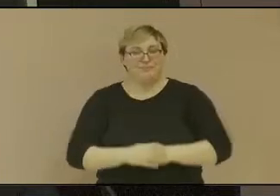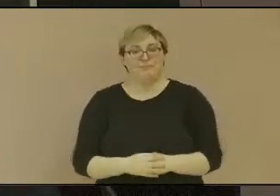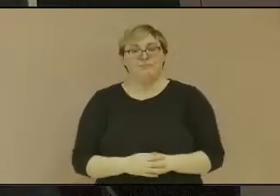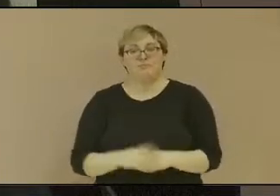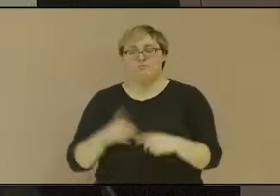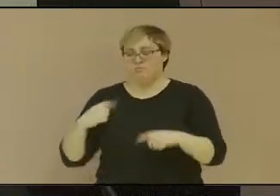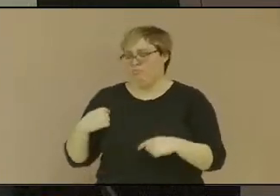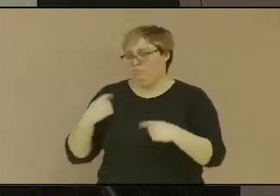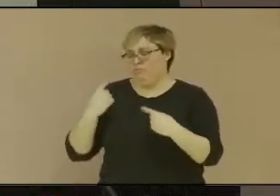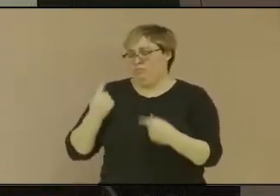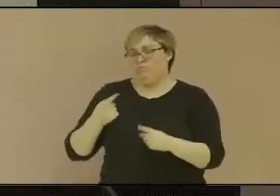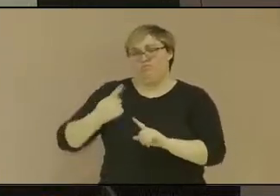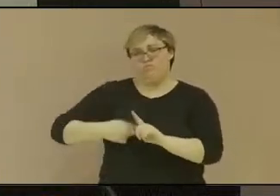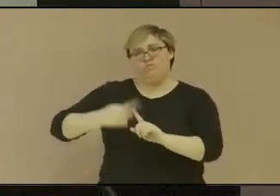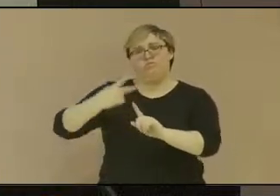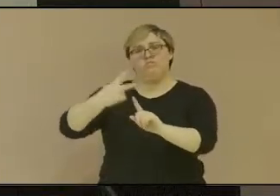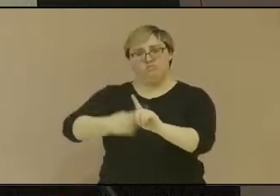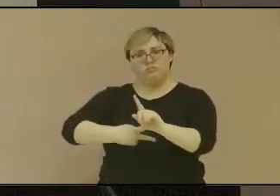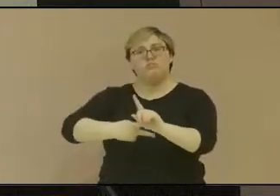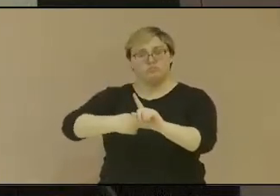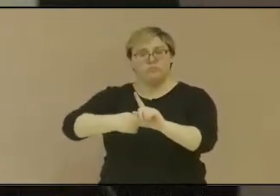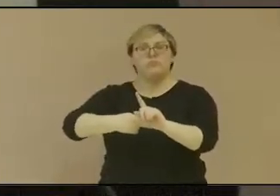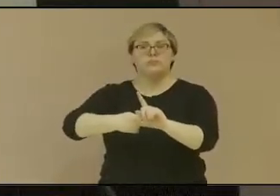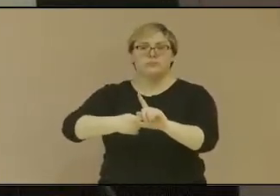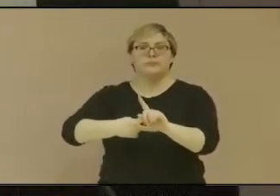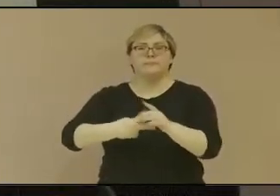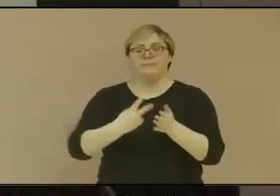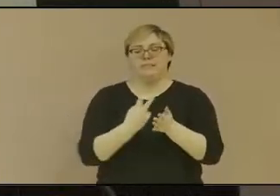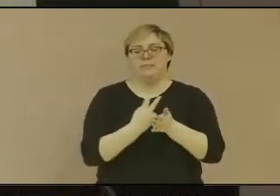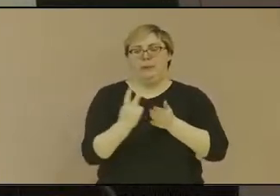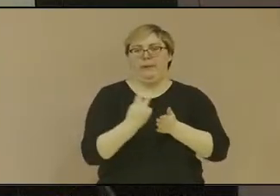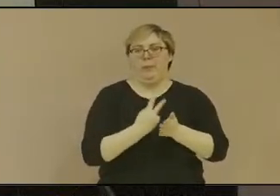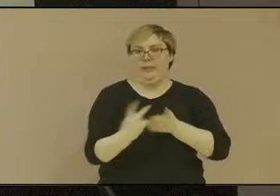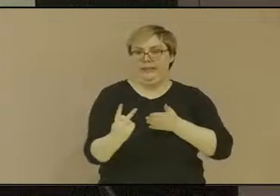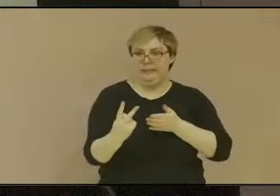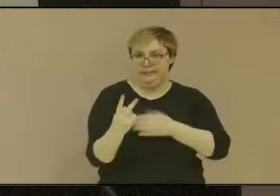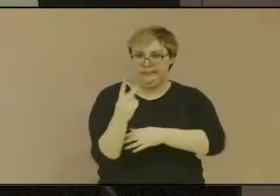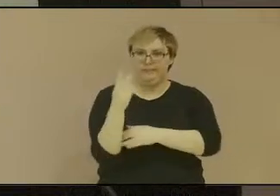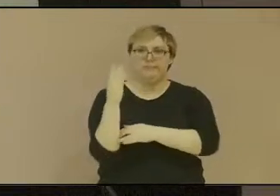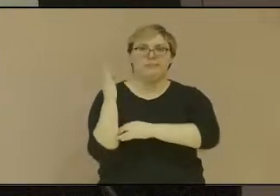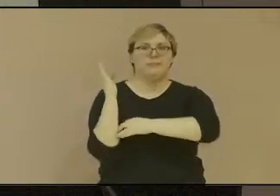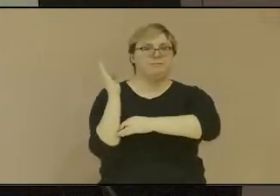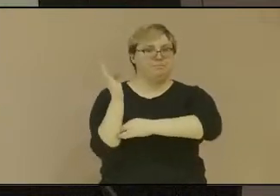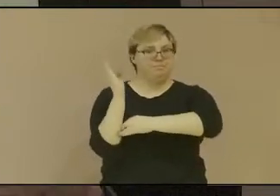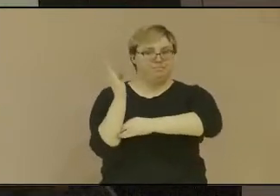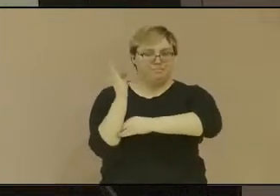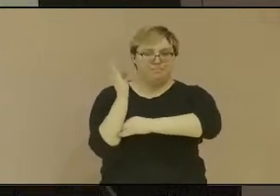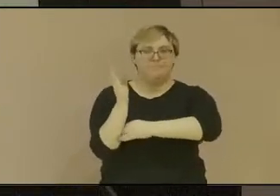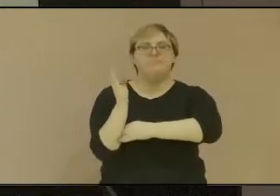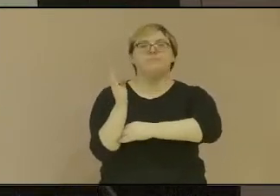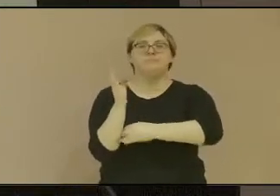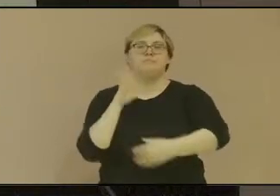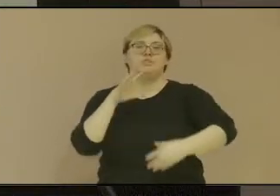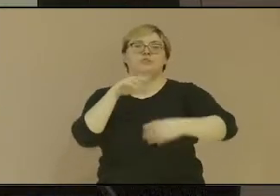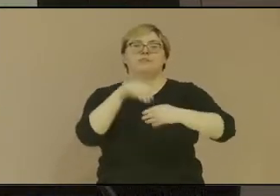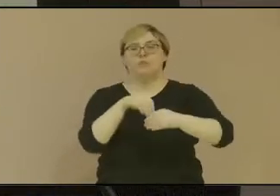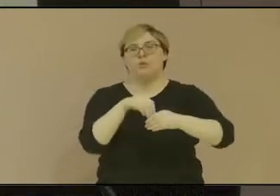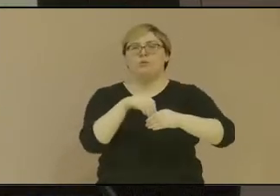months, this bi-weekly series, programmed as part of the Contemporary Studies